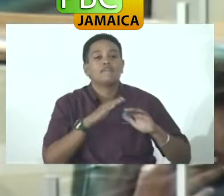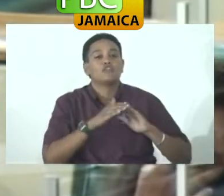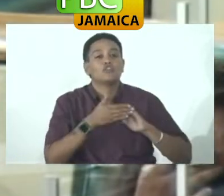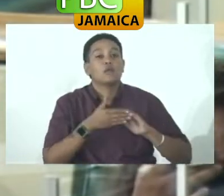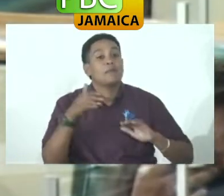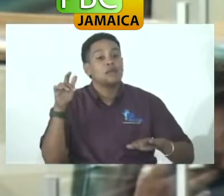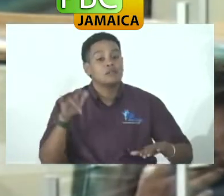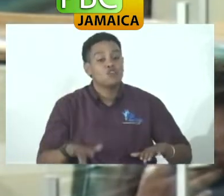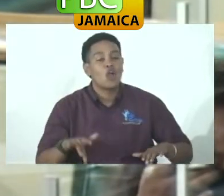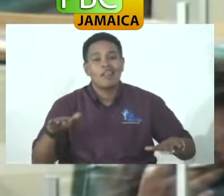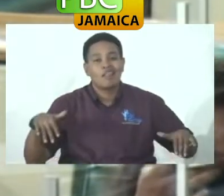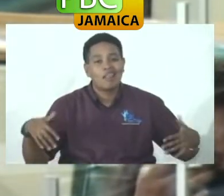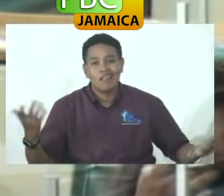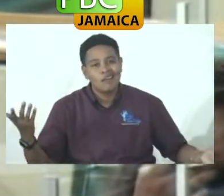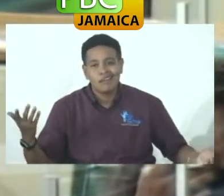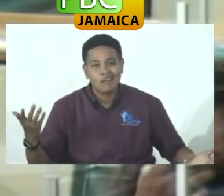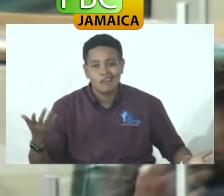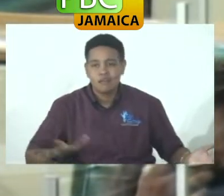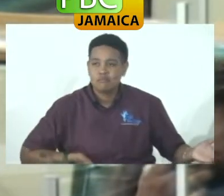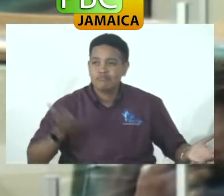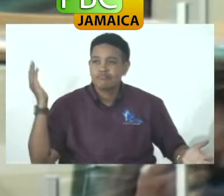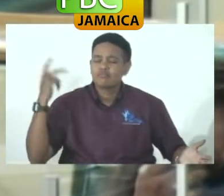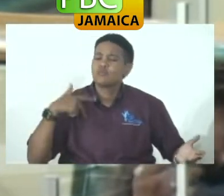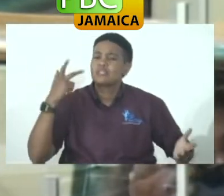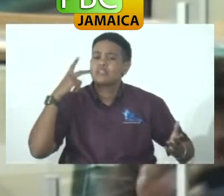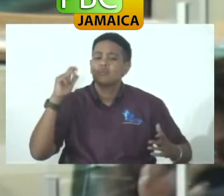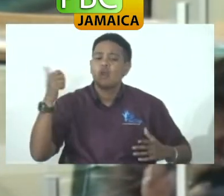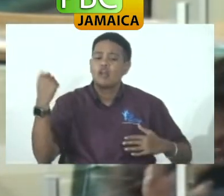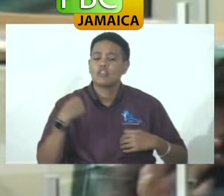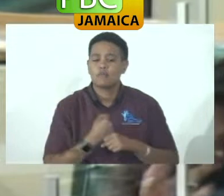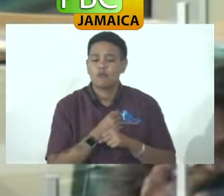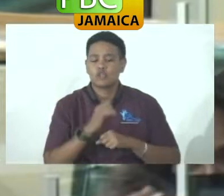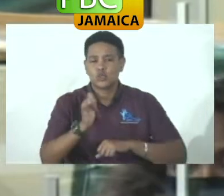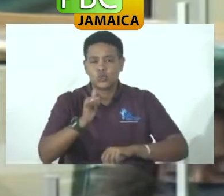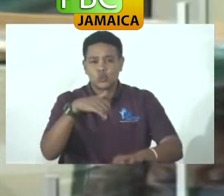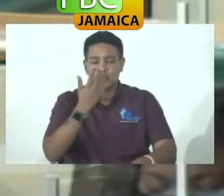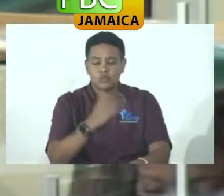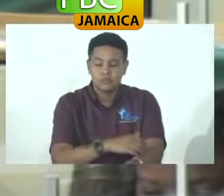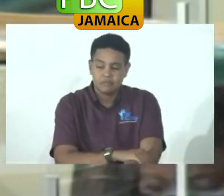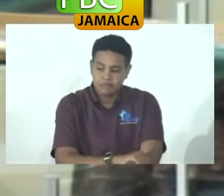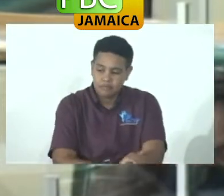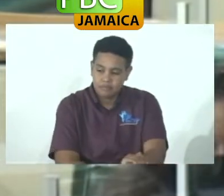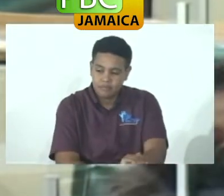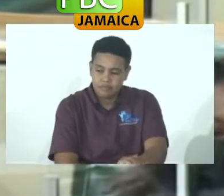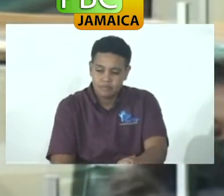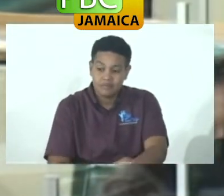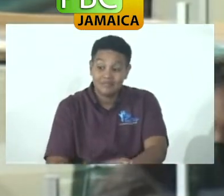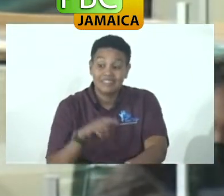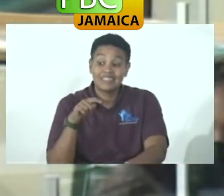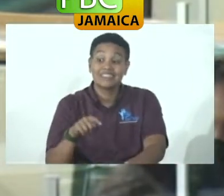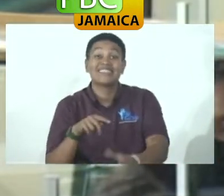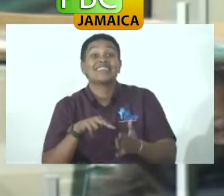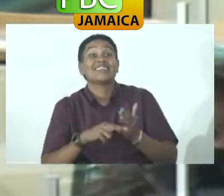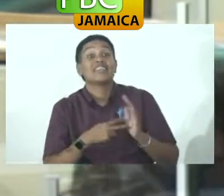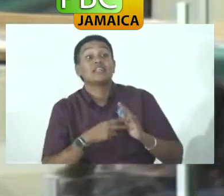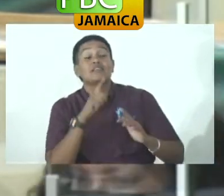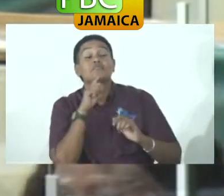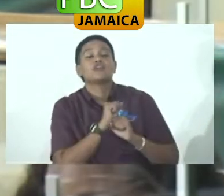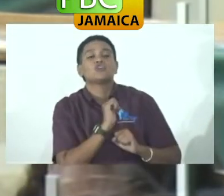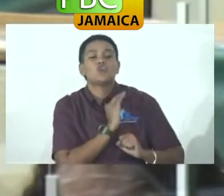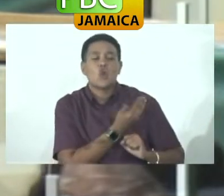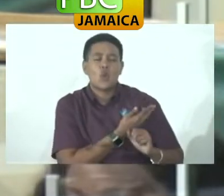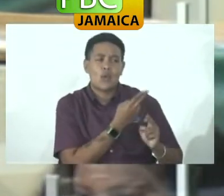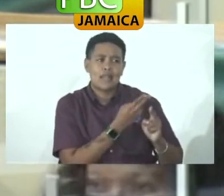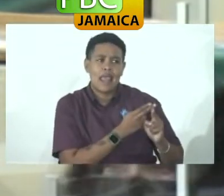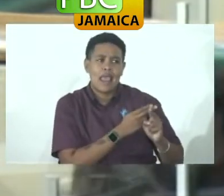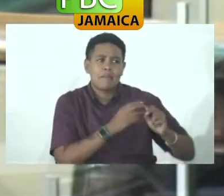soil. We see it with other products as well, and this is intended to ensure that our name